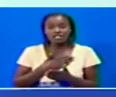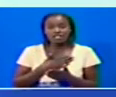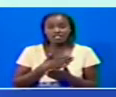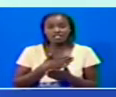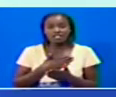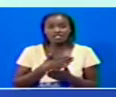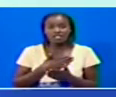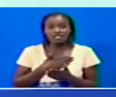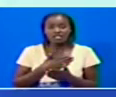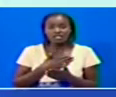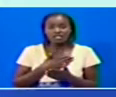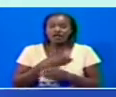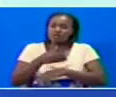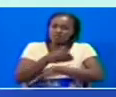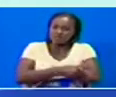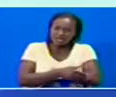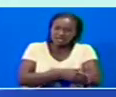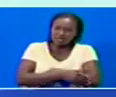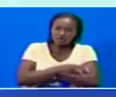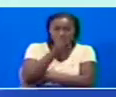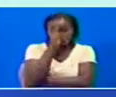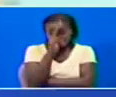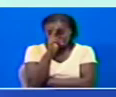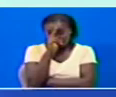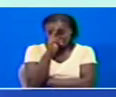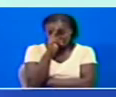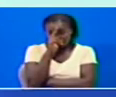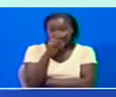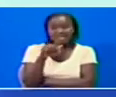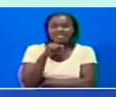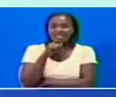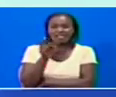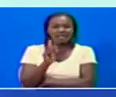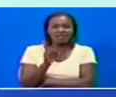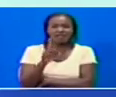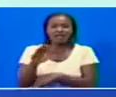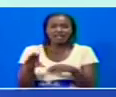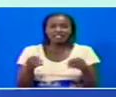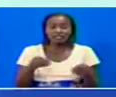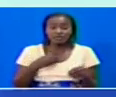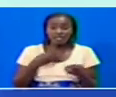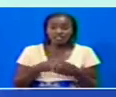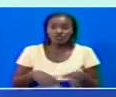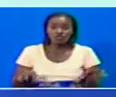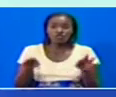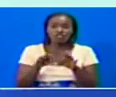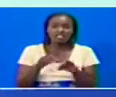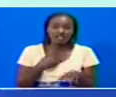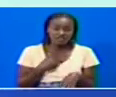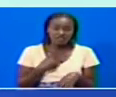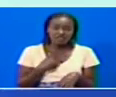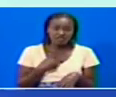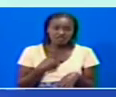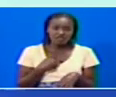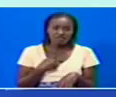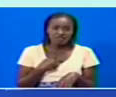kupatia kuhonga askari wasitukubali sisi kuwa na conference